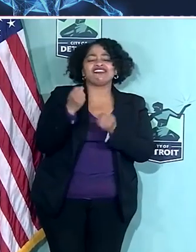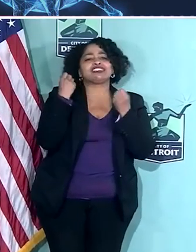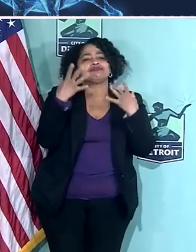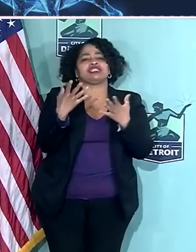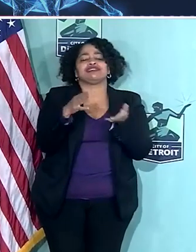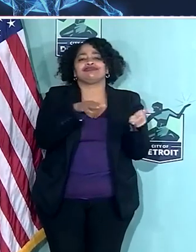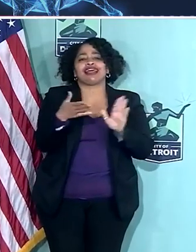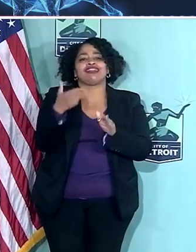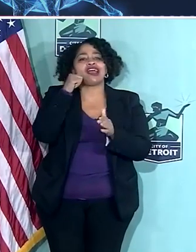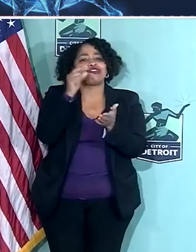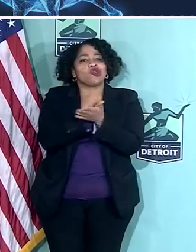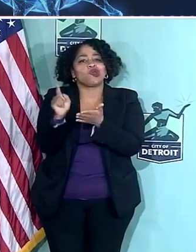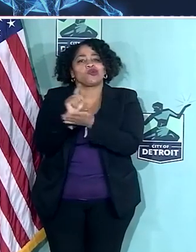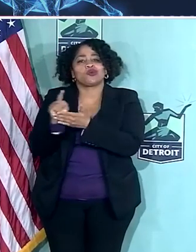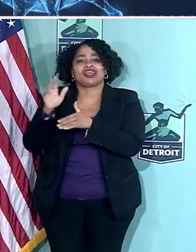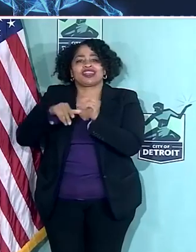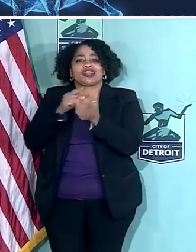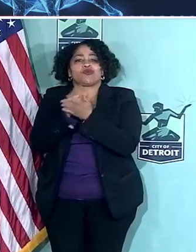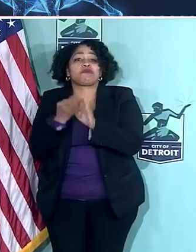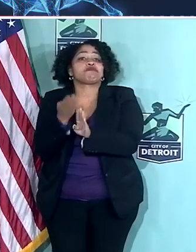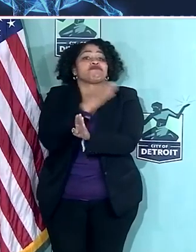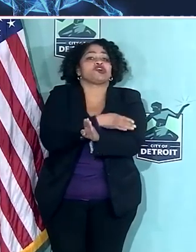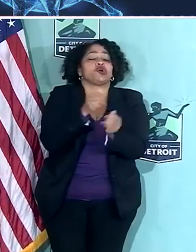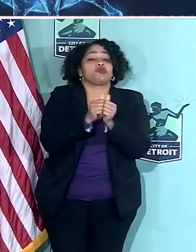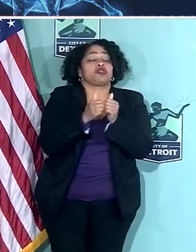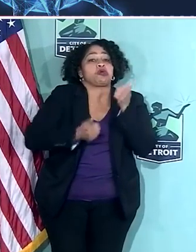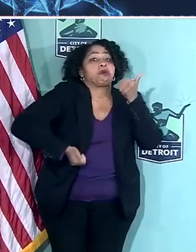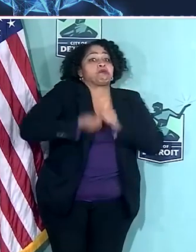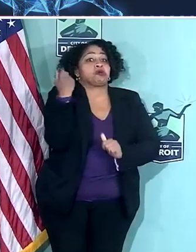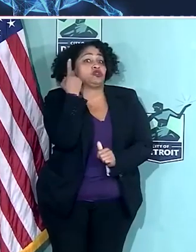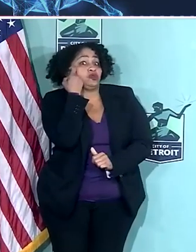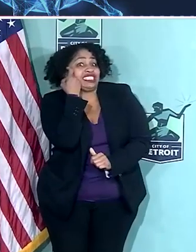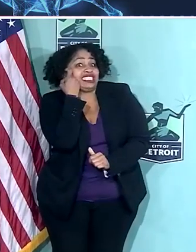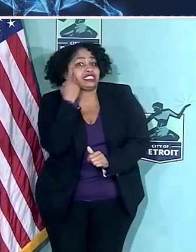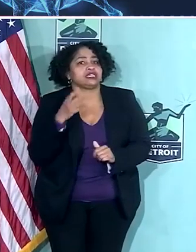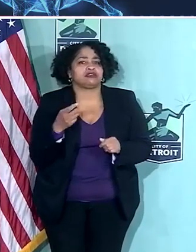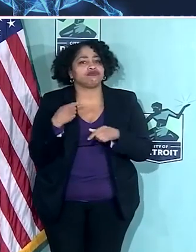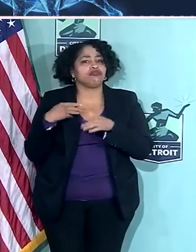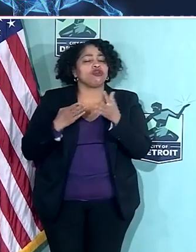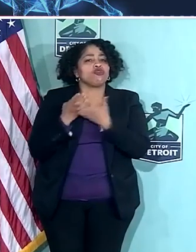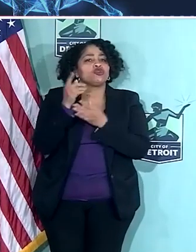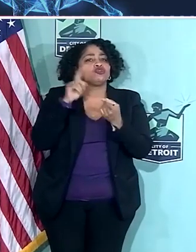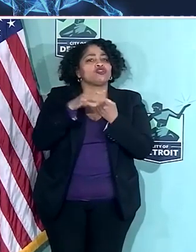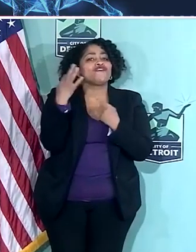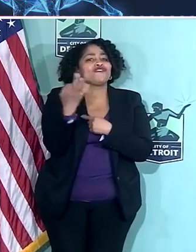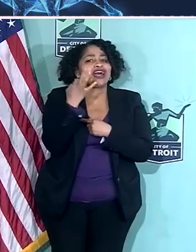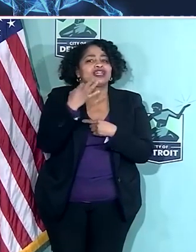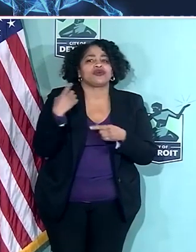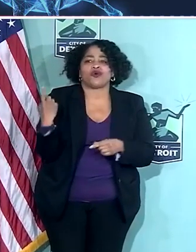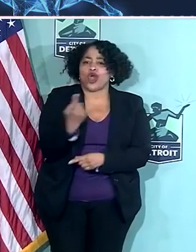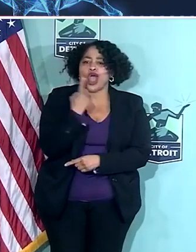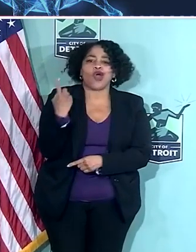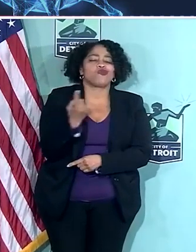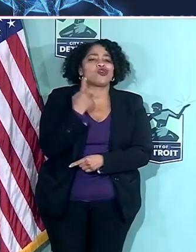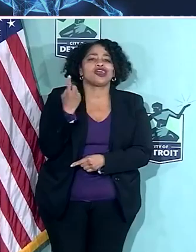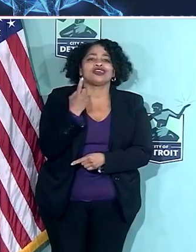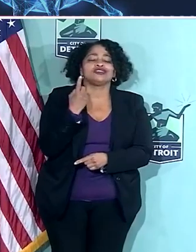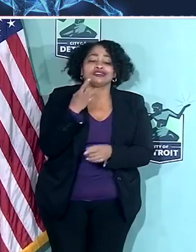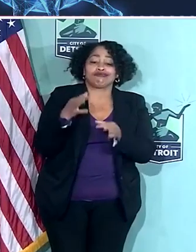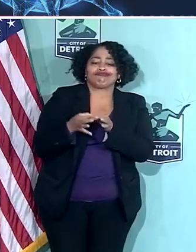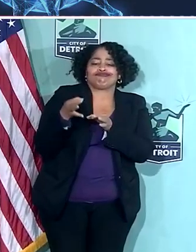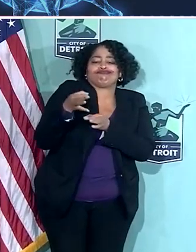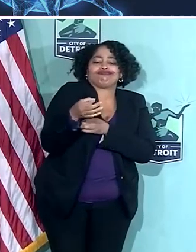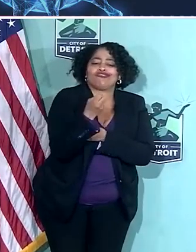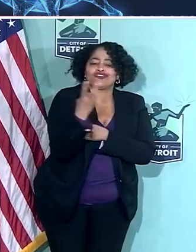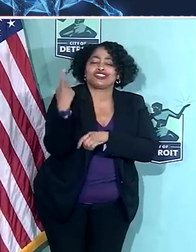week as the week before. And with the latest update, which is actually through Friday, we always delay a couple of days